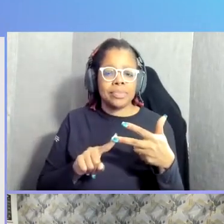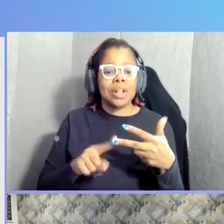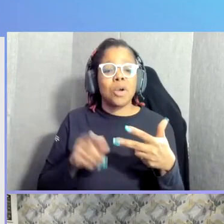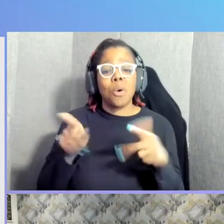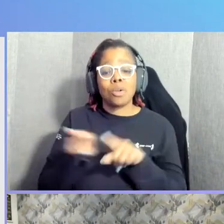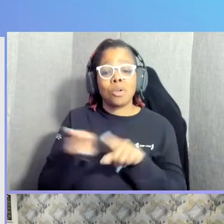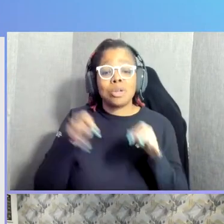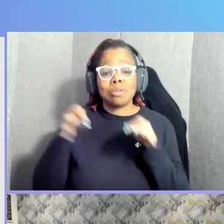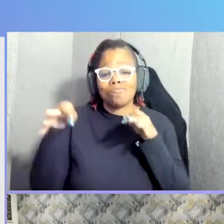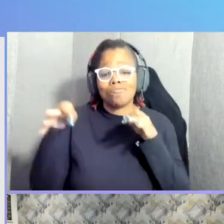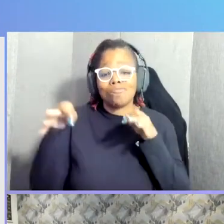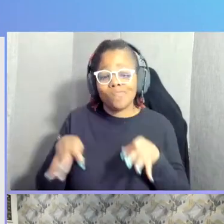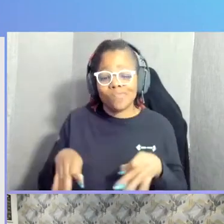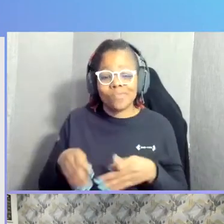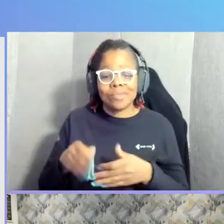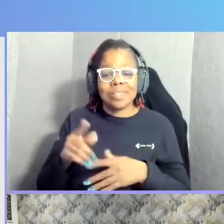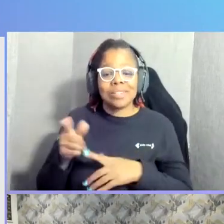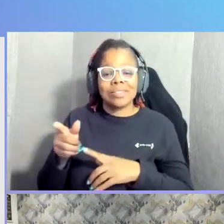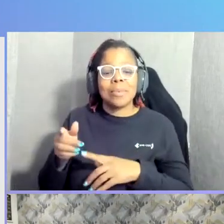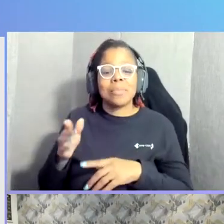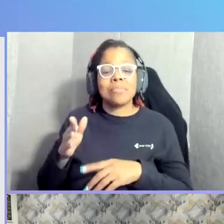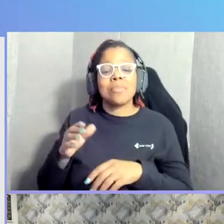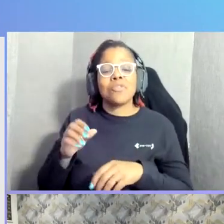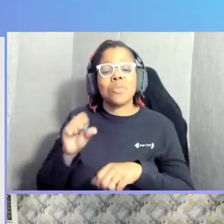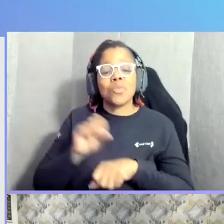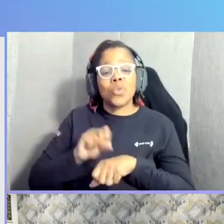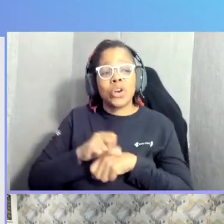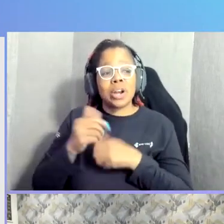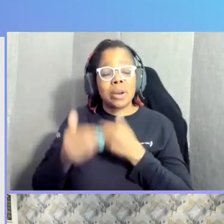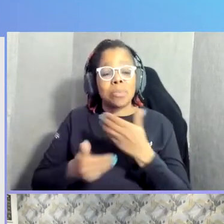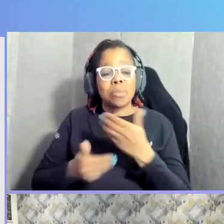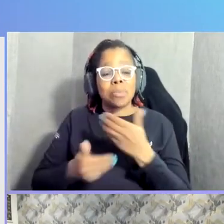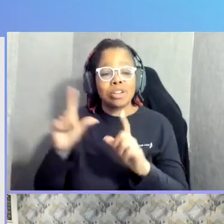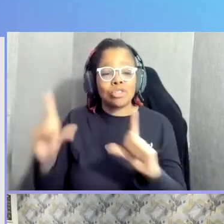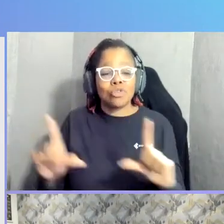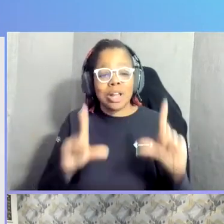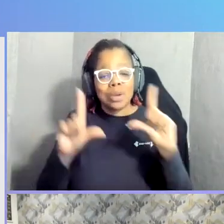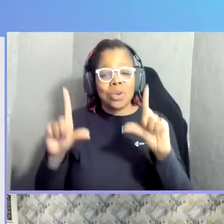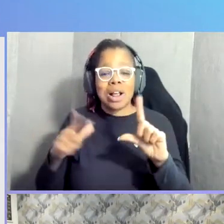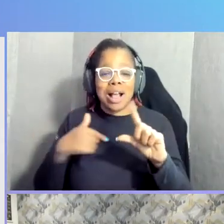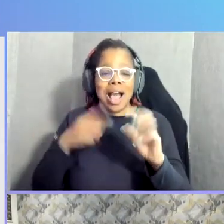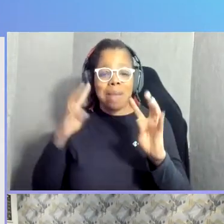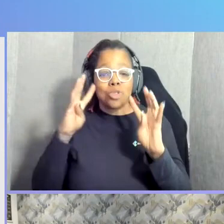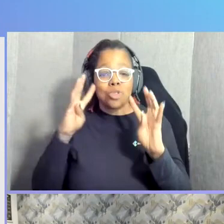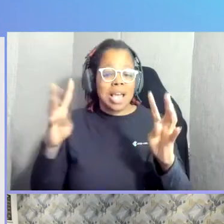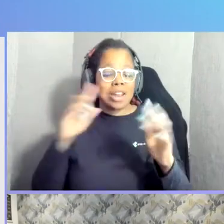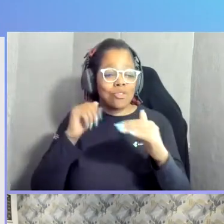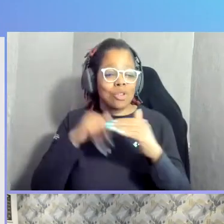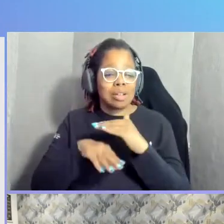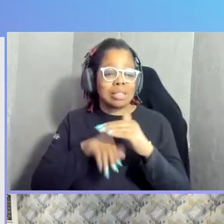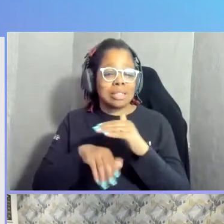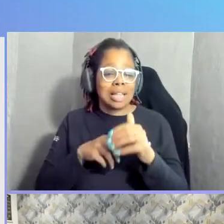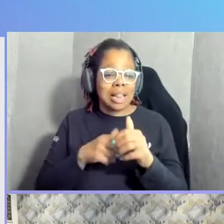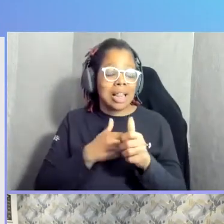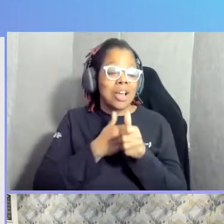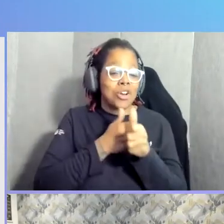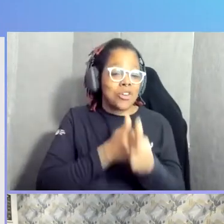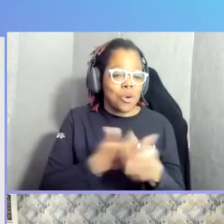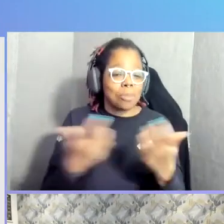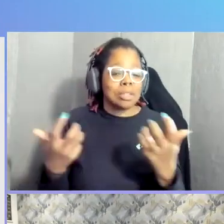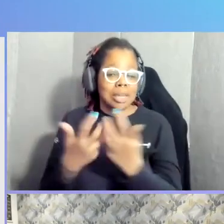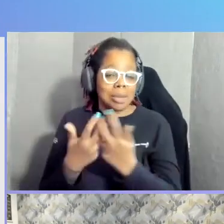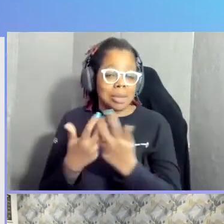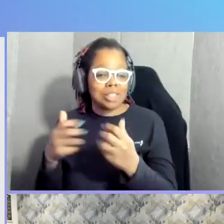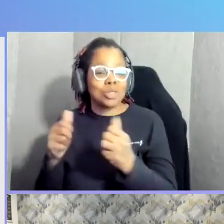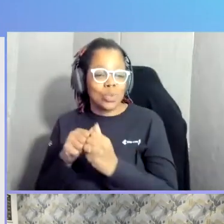some insights from work in progress framework I'm creating for accessibility, conformance, and compliance for